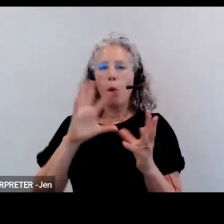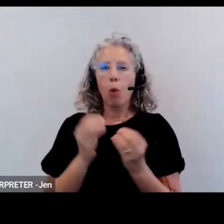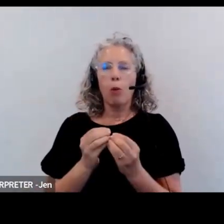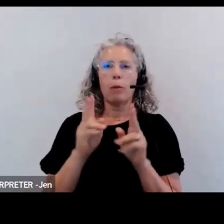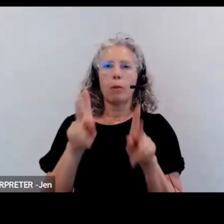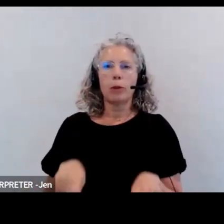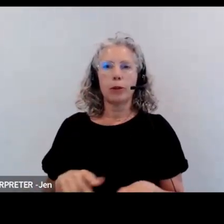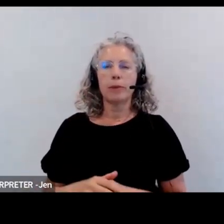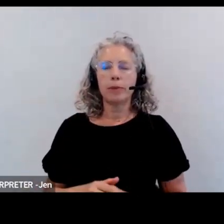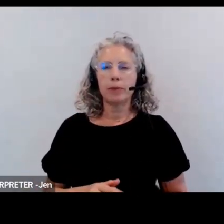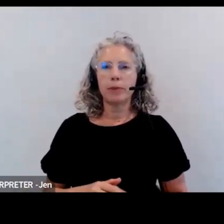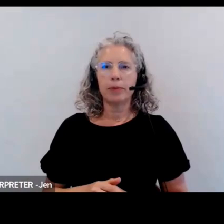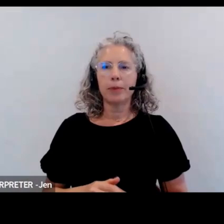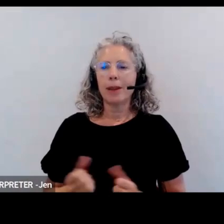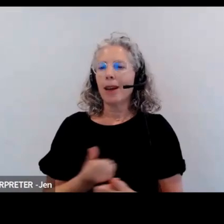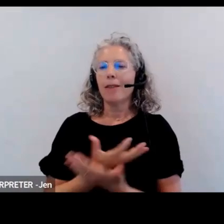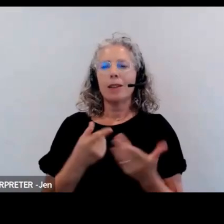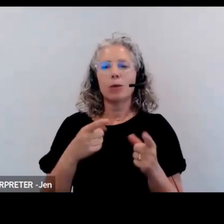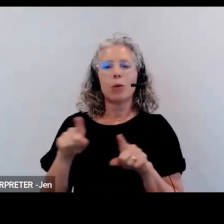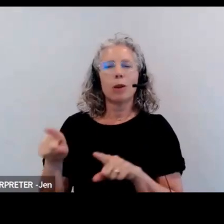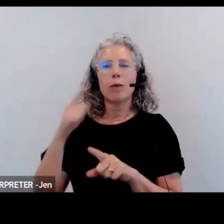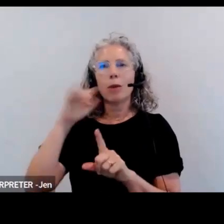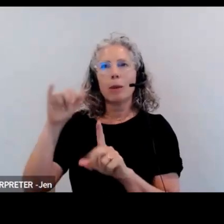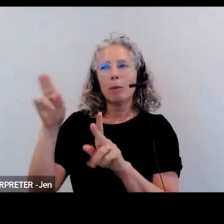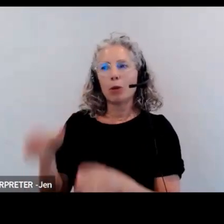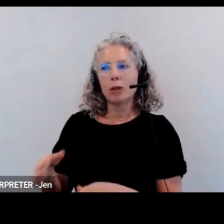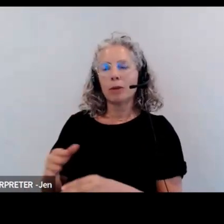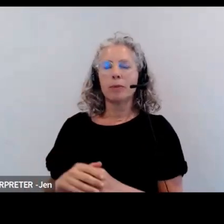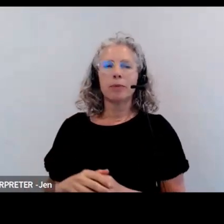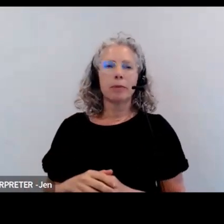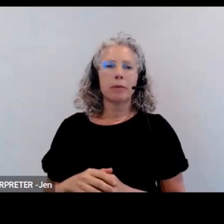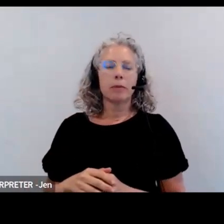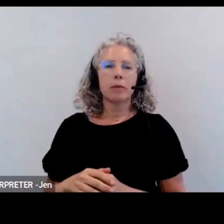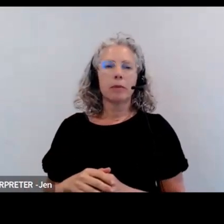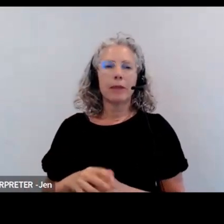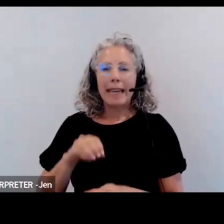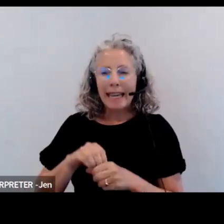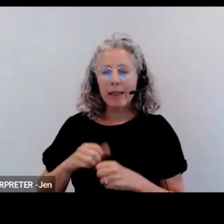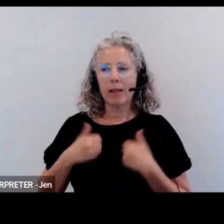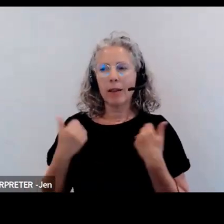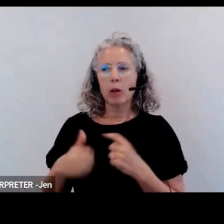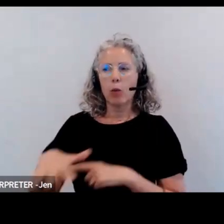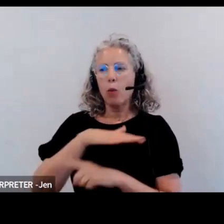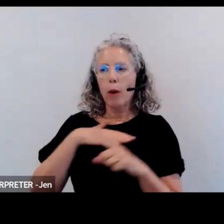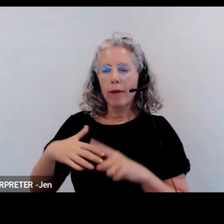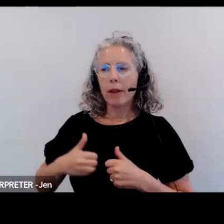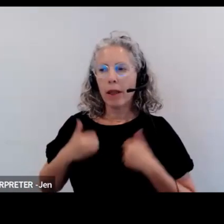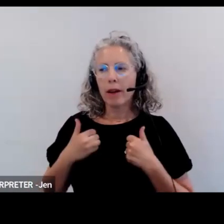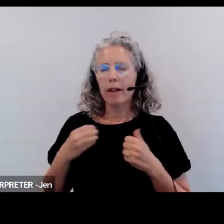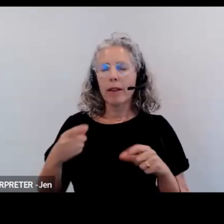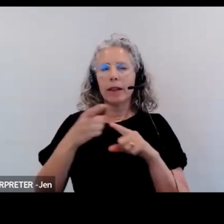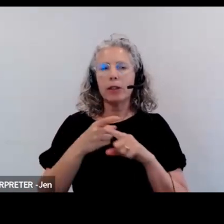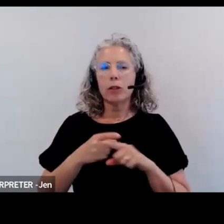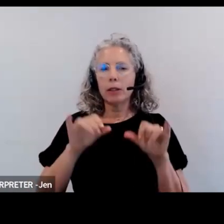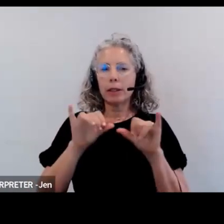and all of the things that they have going on in their lives, around their lives, and the intersecting systems that they